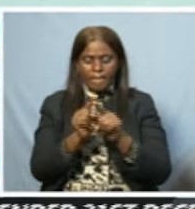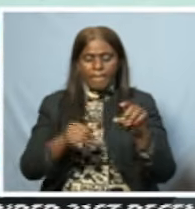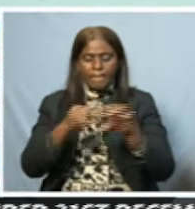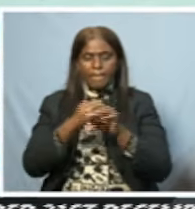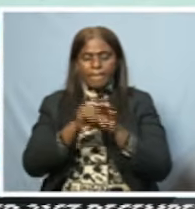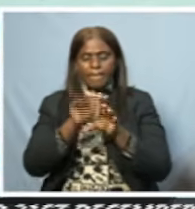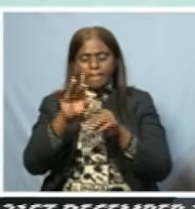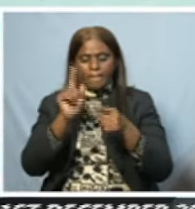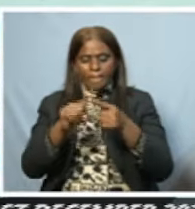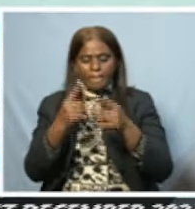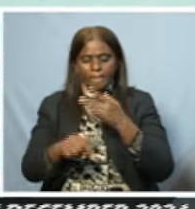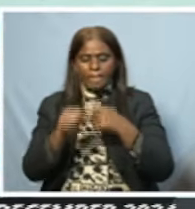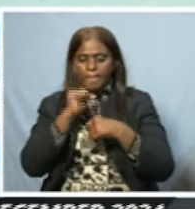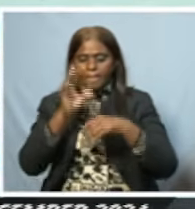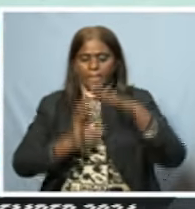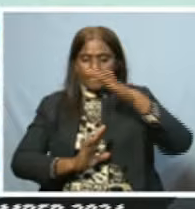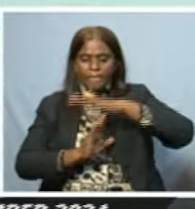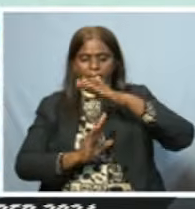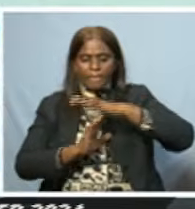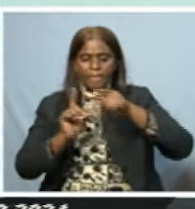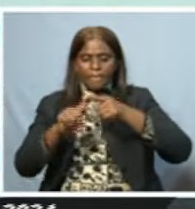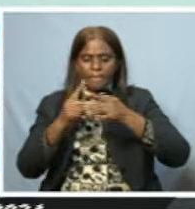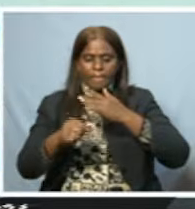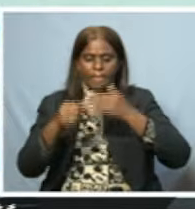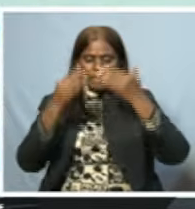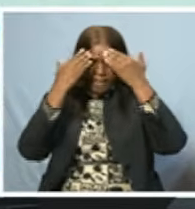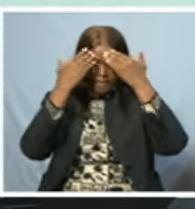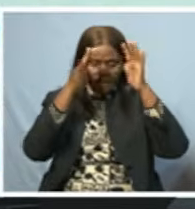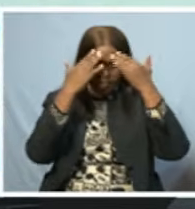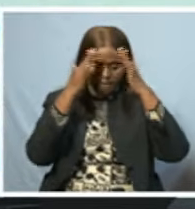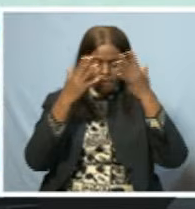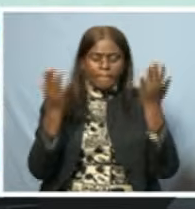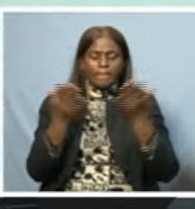including but not limited to sensitization,